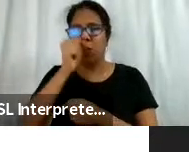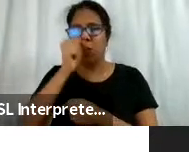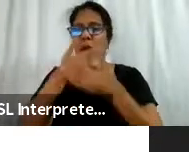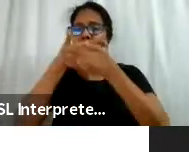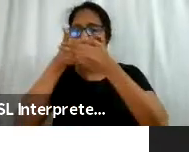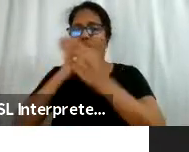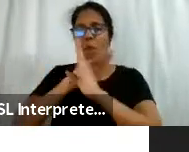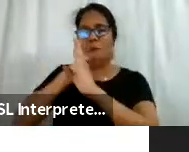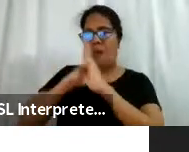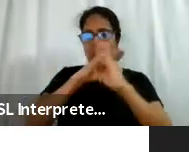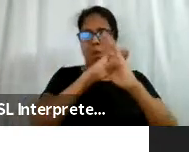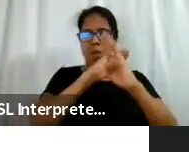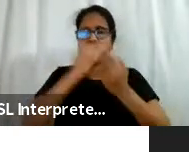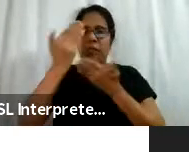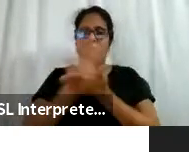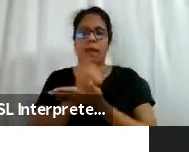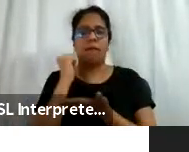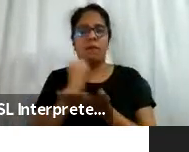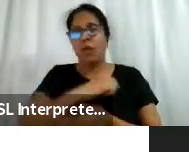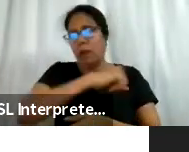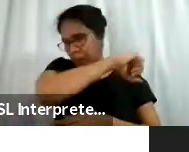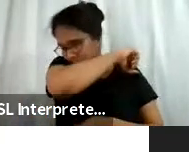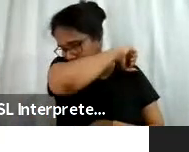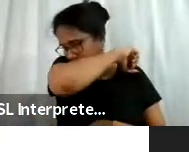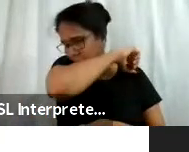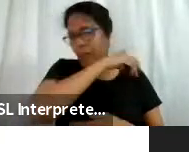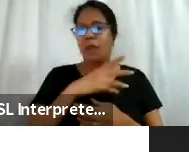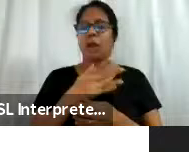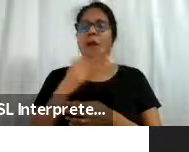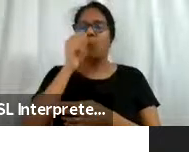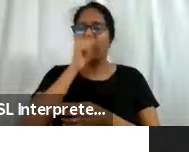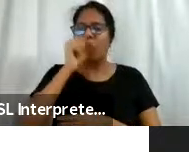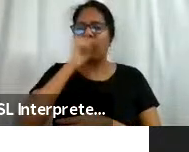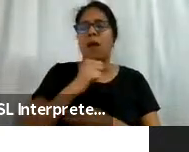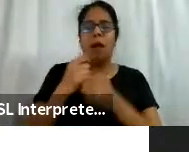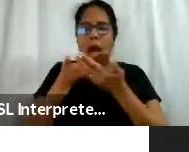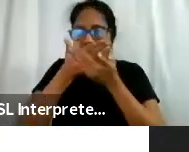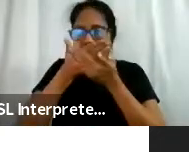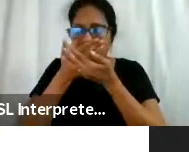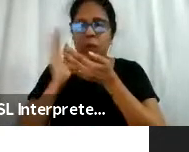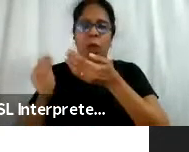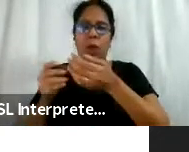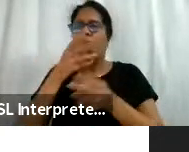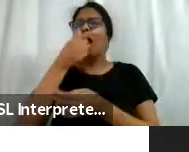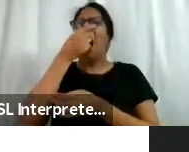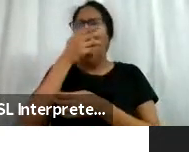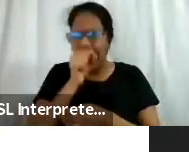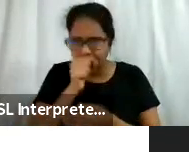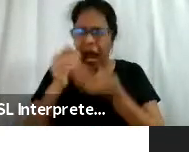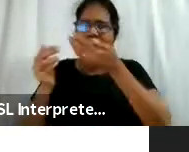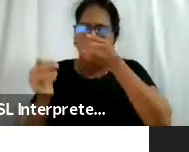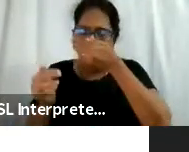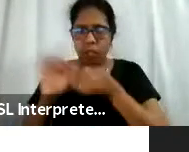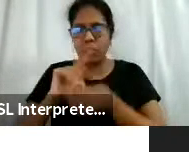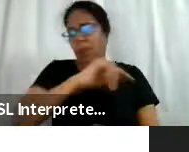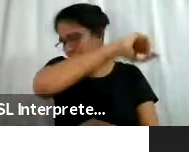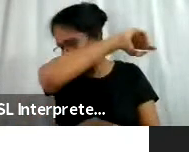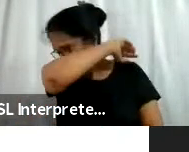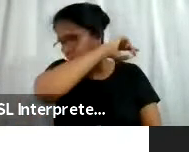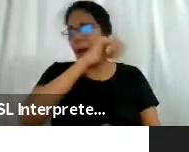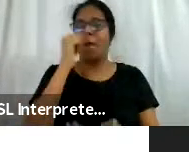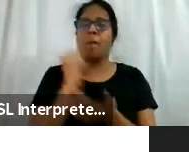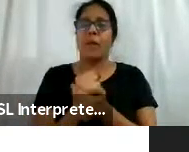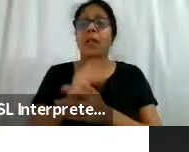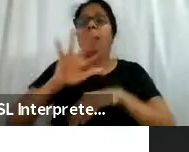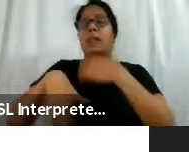you're not comfortable, sometimes use your elbow like this to cough or sneeze. Frequent hand